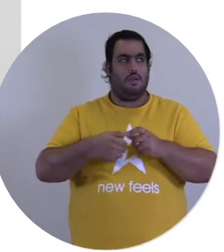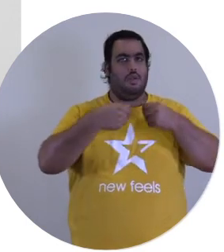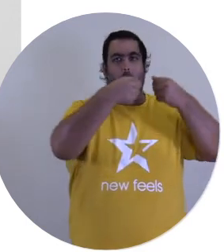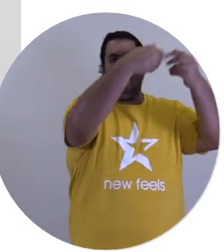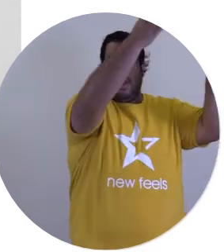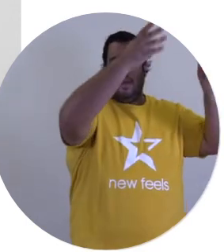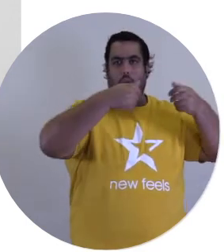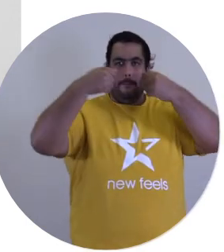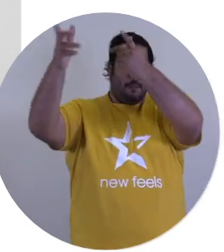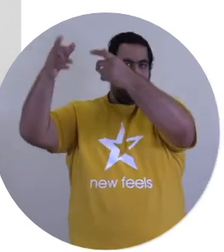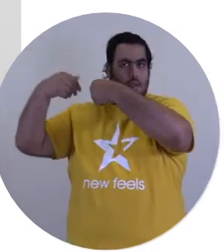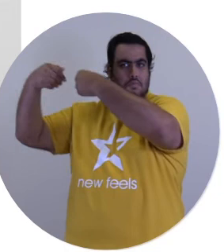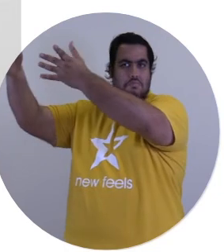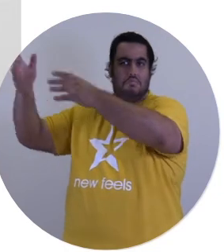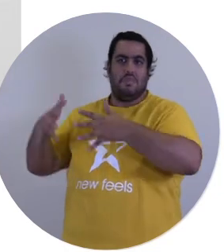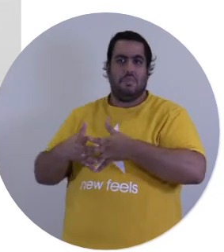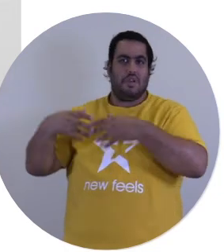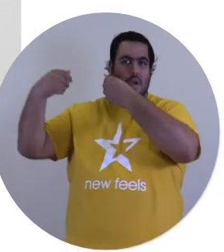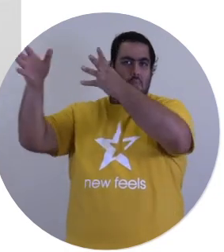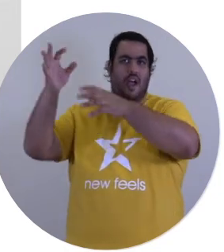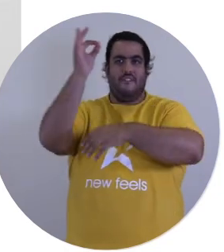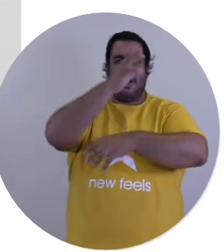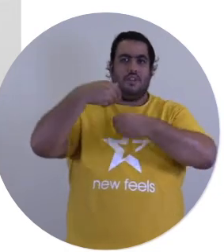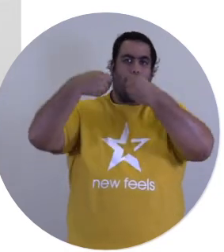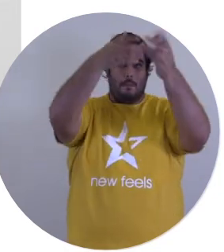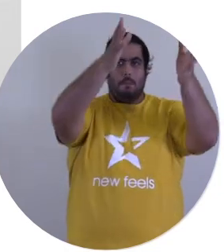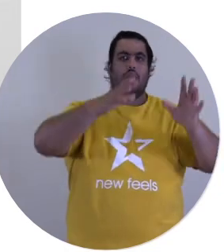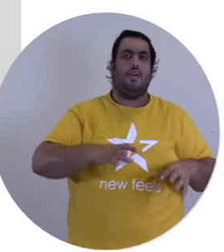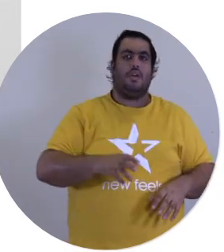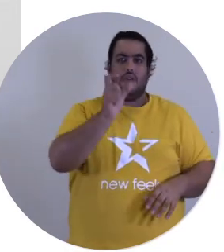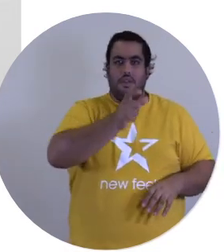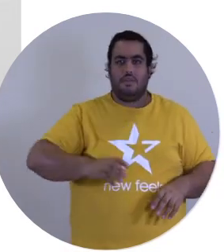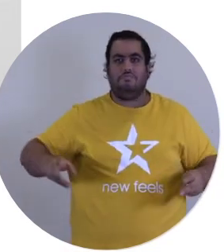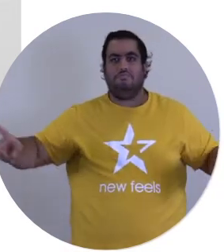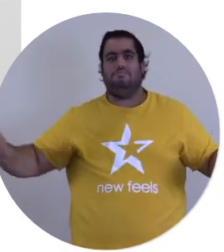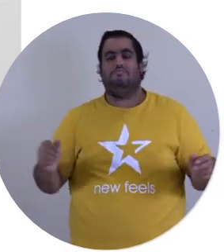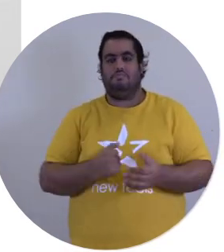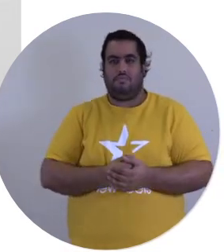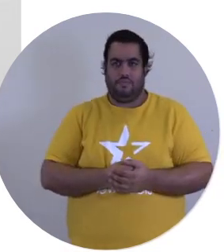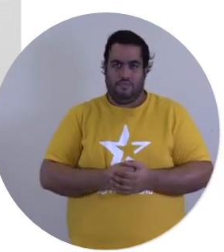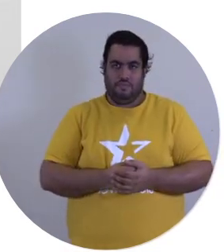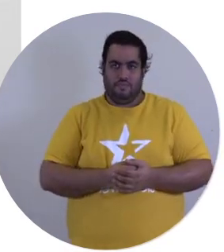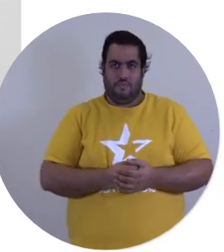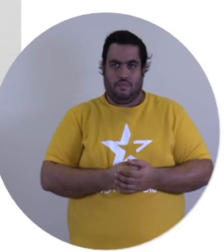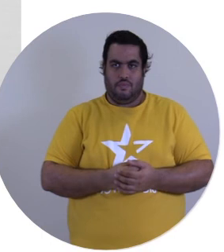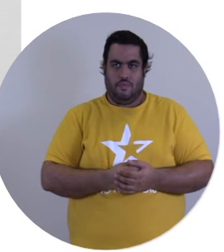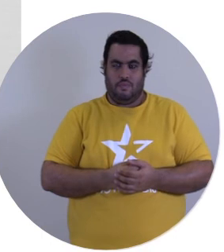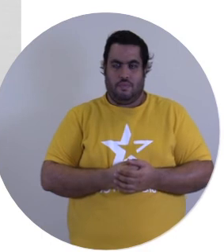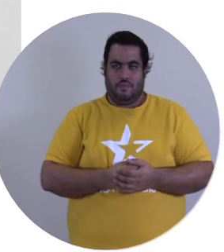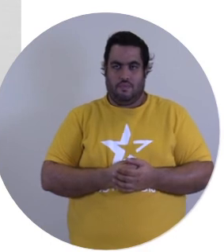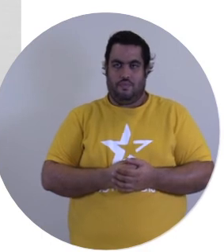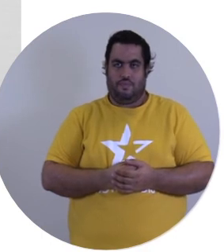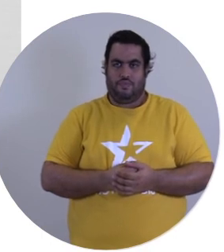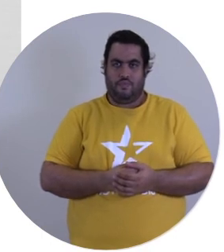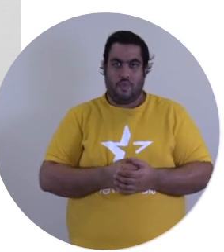country. We have the word reverse. Reverse means to make something the opposite of what it was, like when you